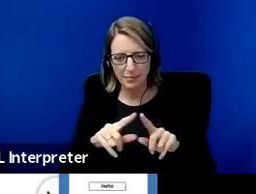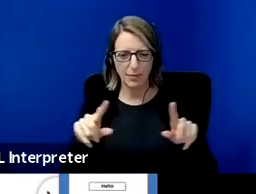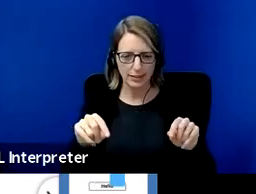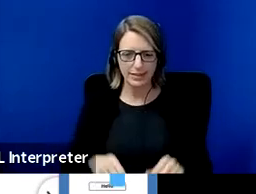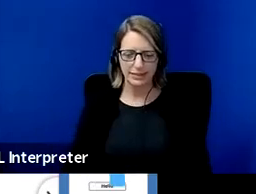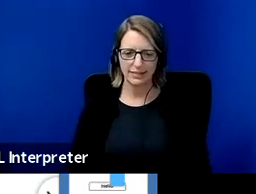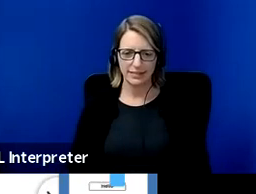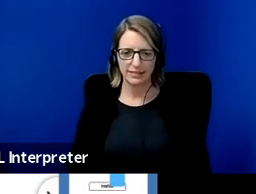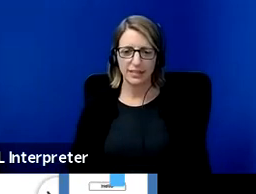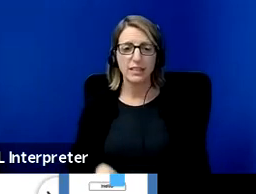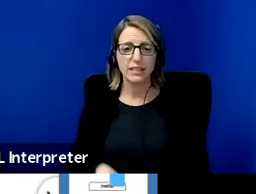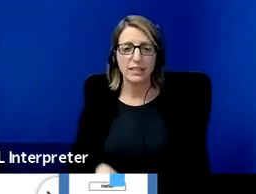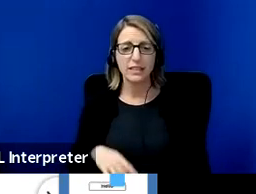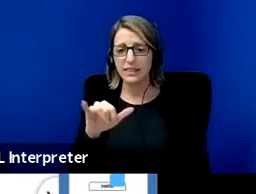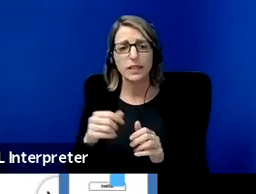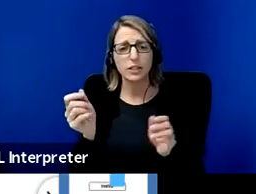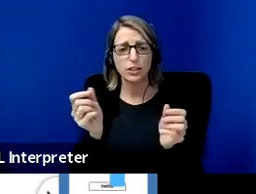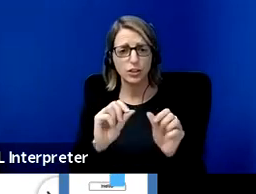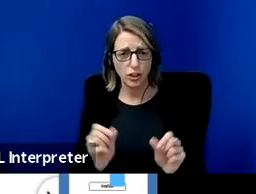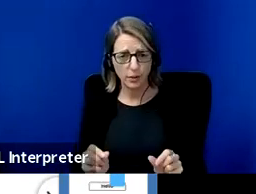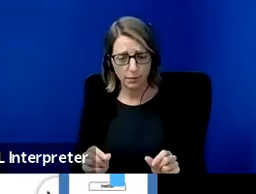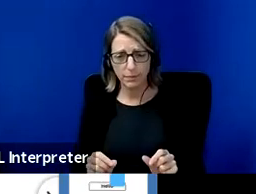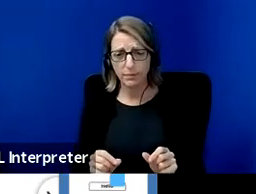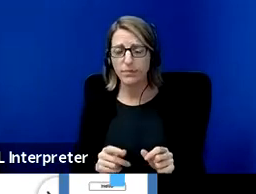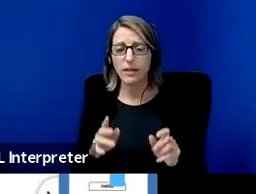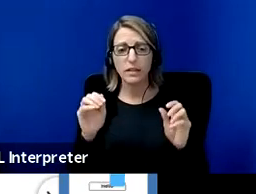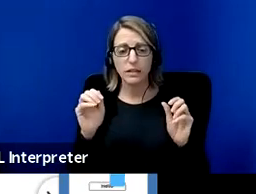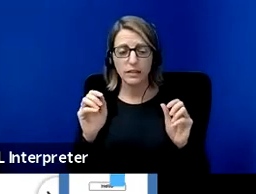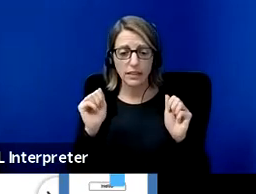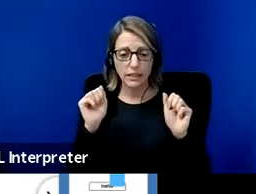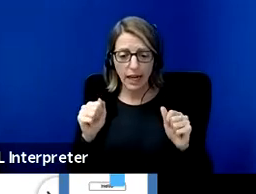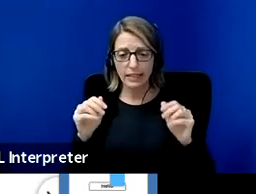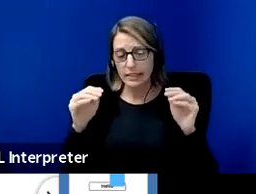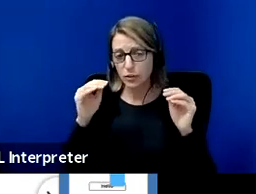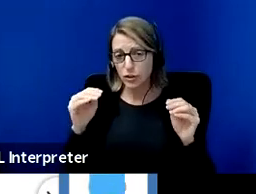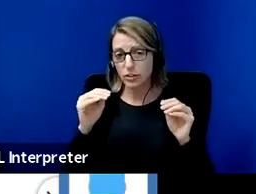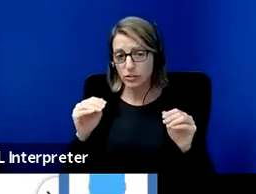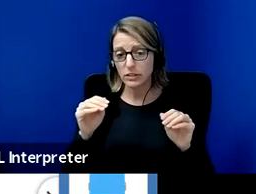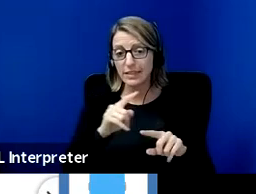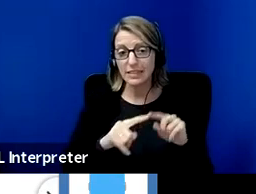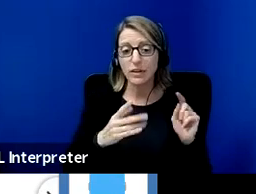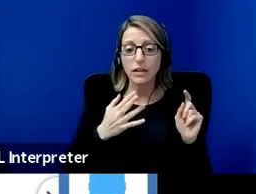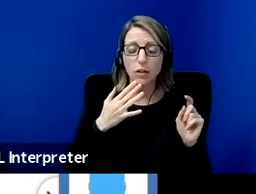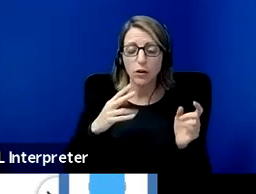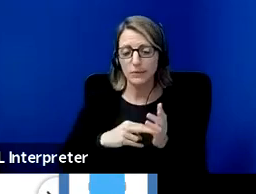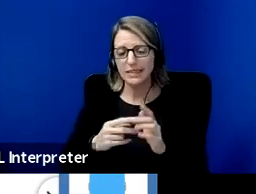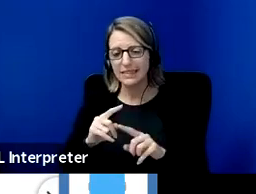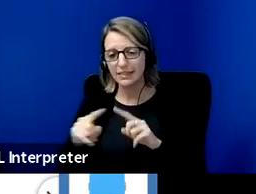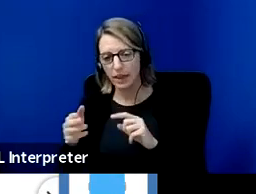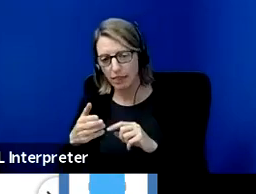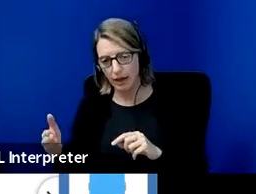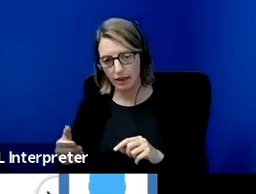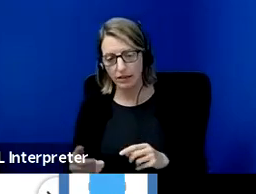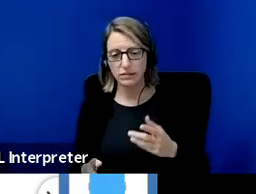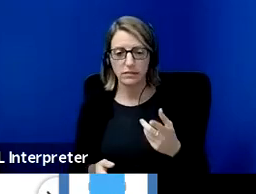So you can teach them that different colors mean different things, which I know a lot of people like to do. So maybe this is where they want to type, and